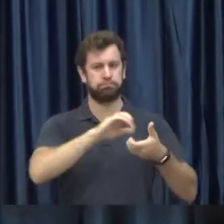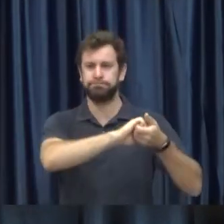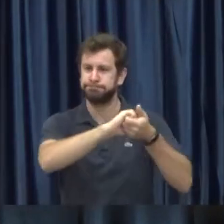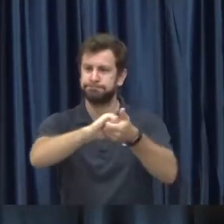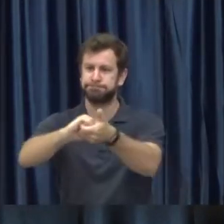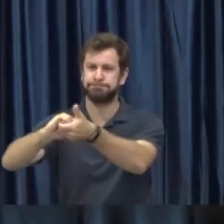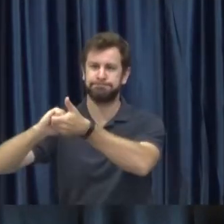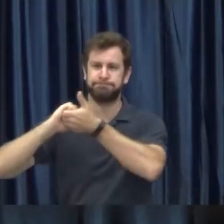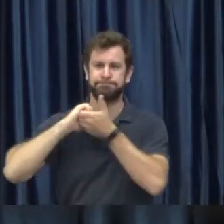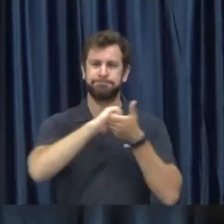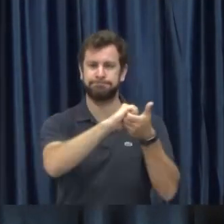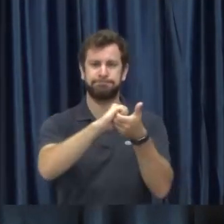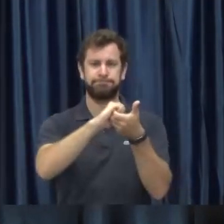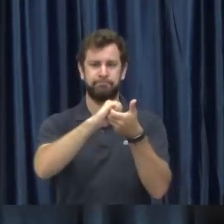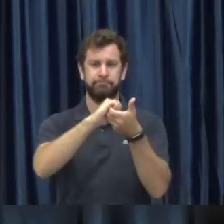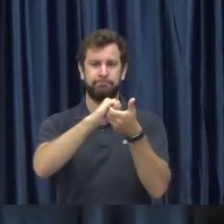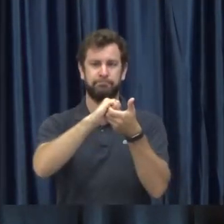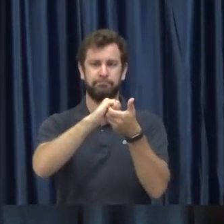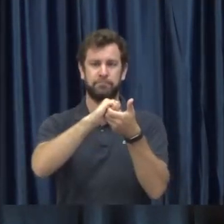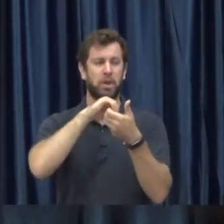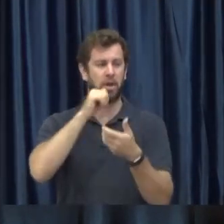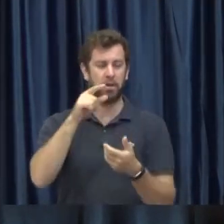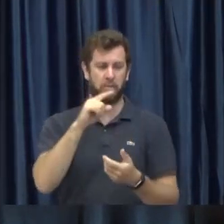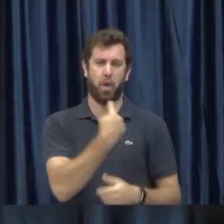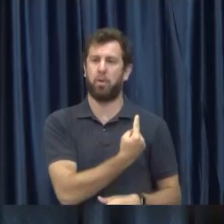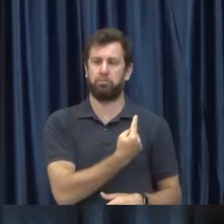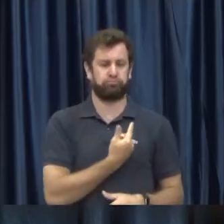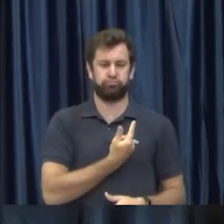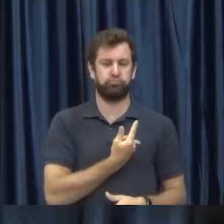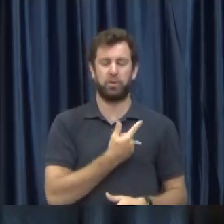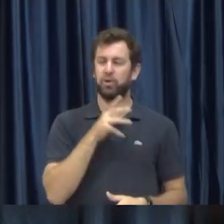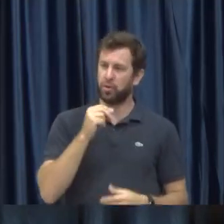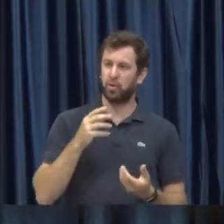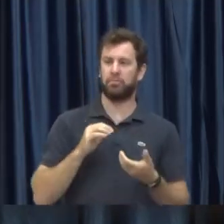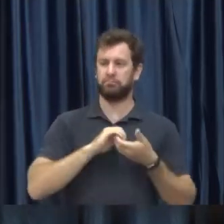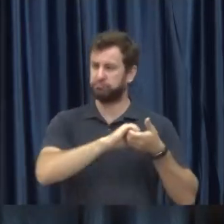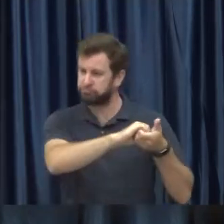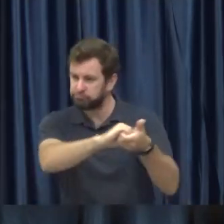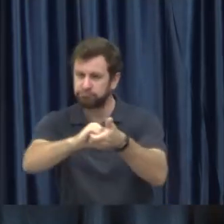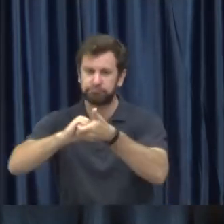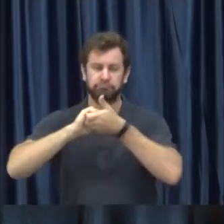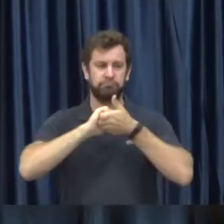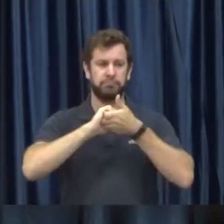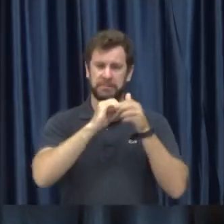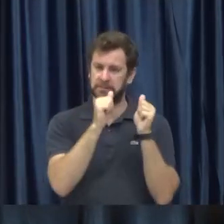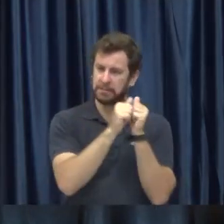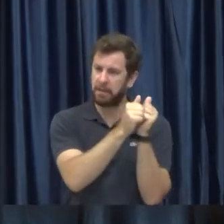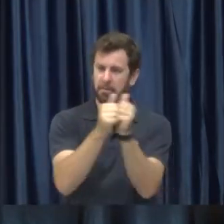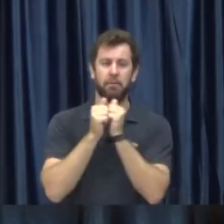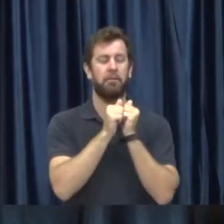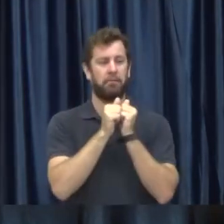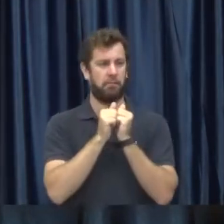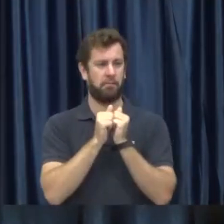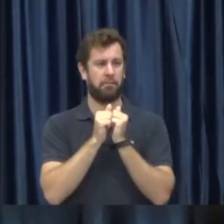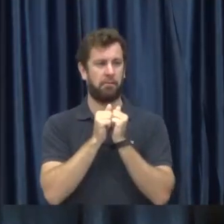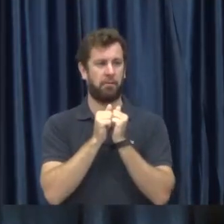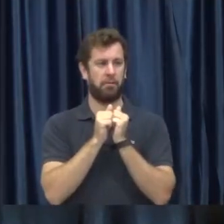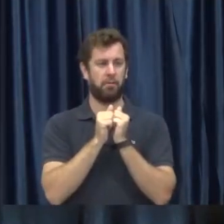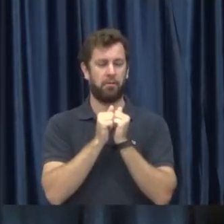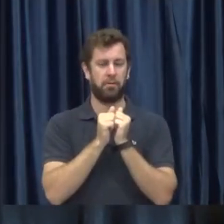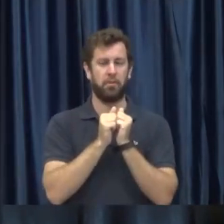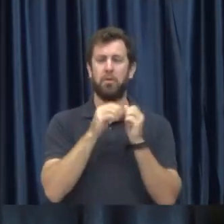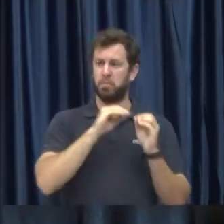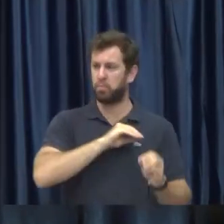together. We did the sa'i, running in between Safa and Marwa, together. We moved to